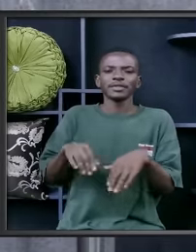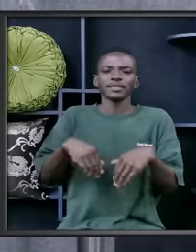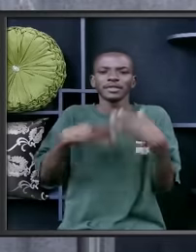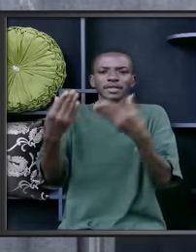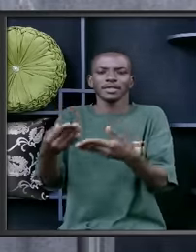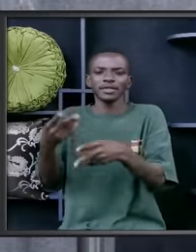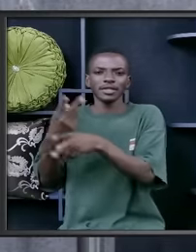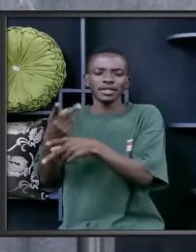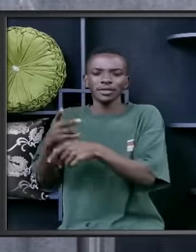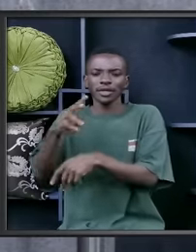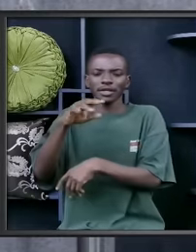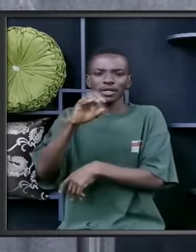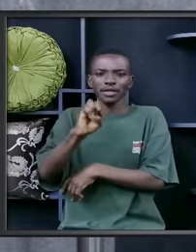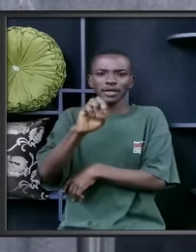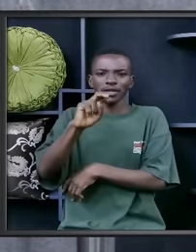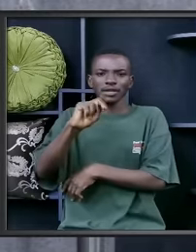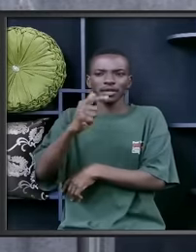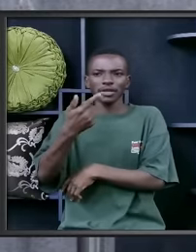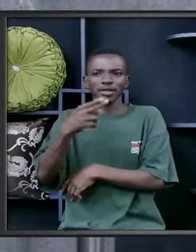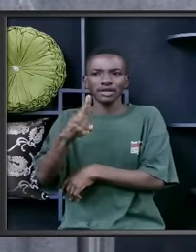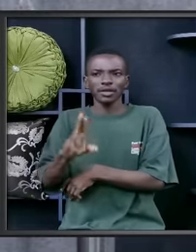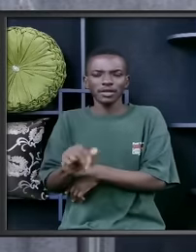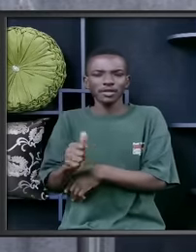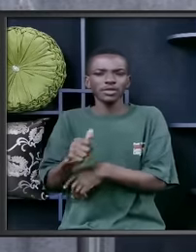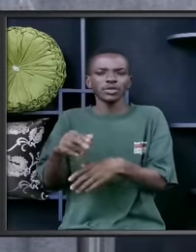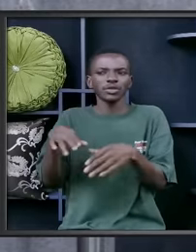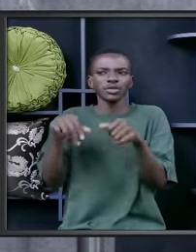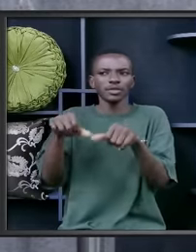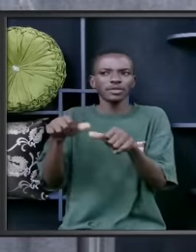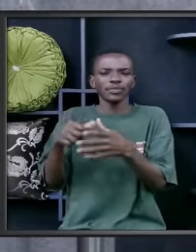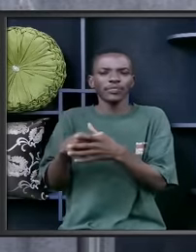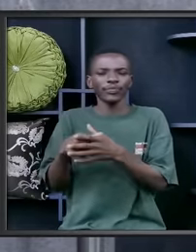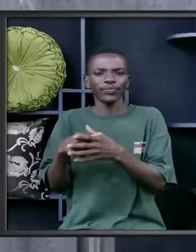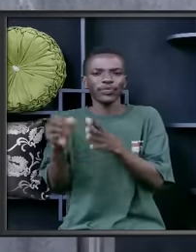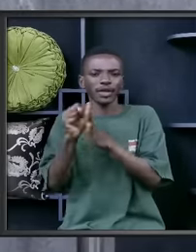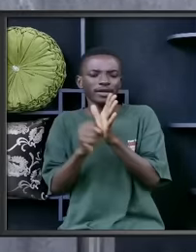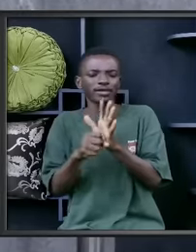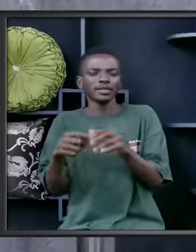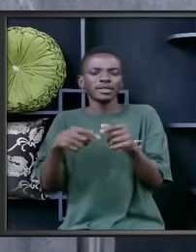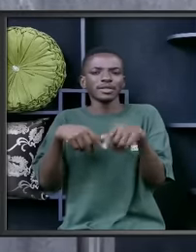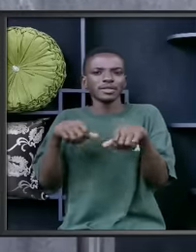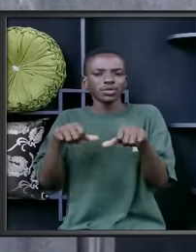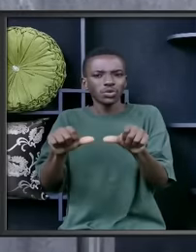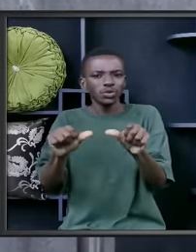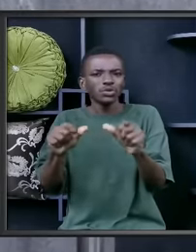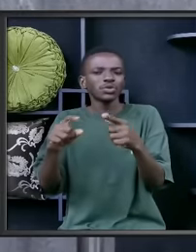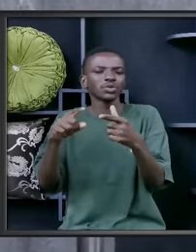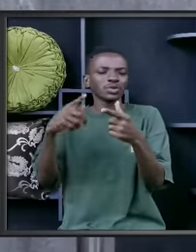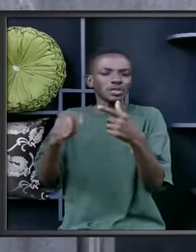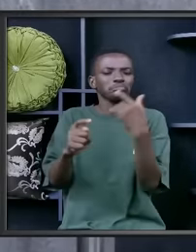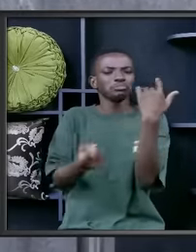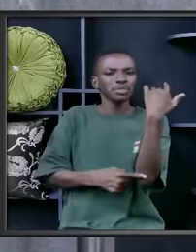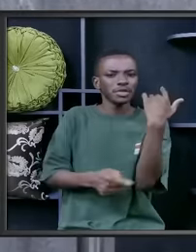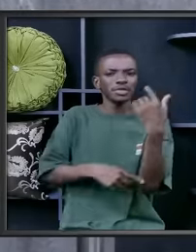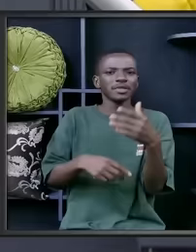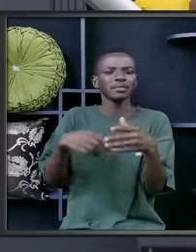us, go keep for Enugu. The story long. So now we there for Enugu. Now he come for Enugu. Make he continue the beating.